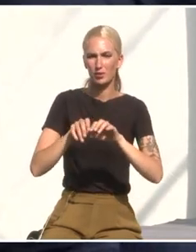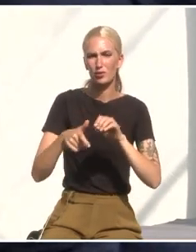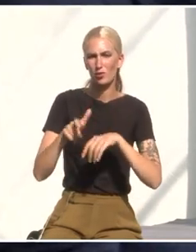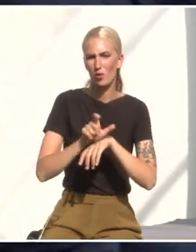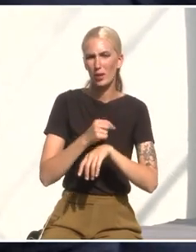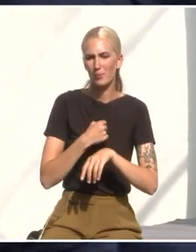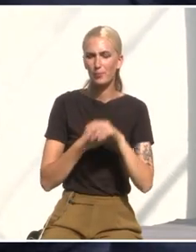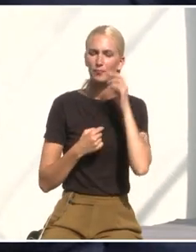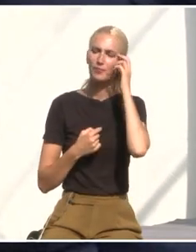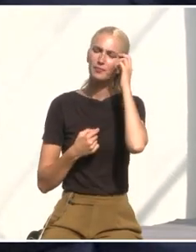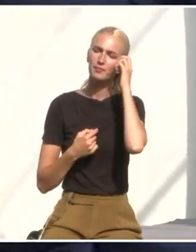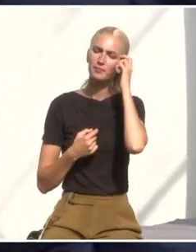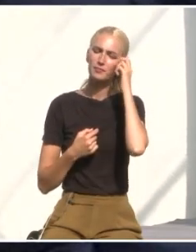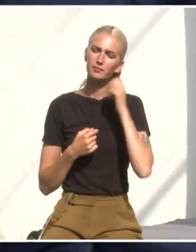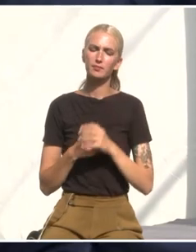However,